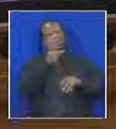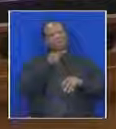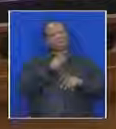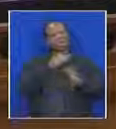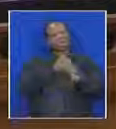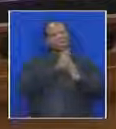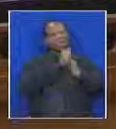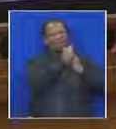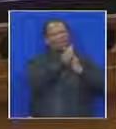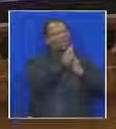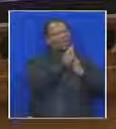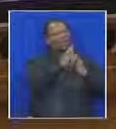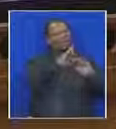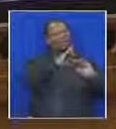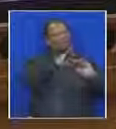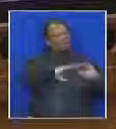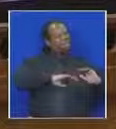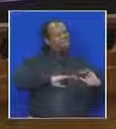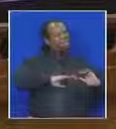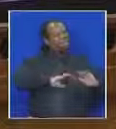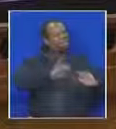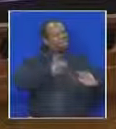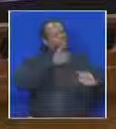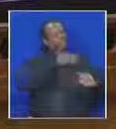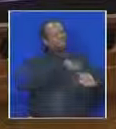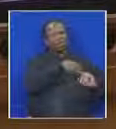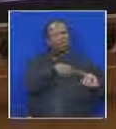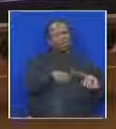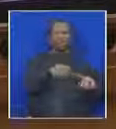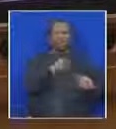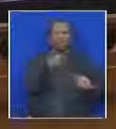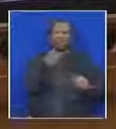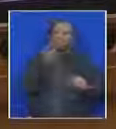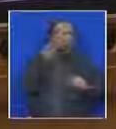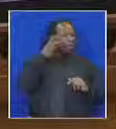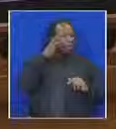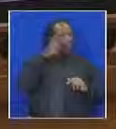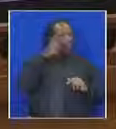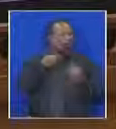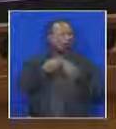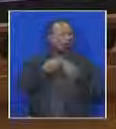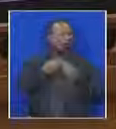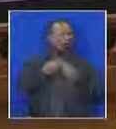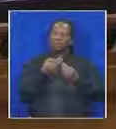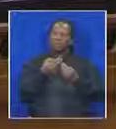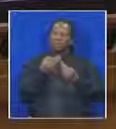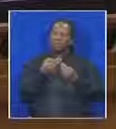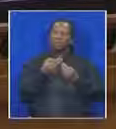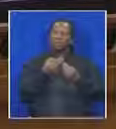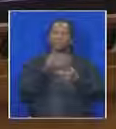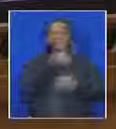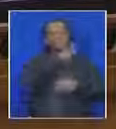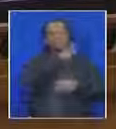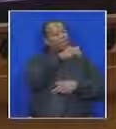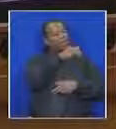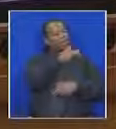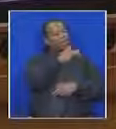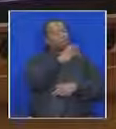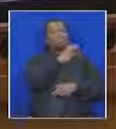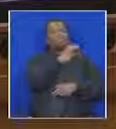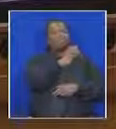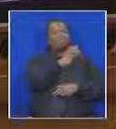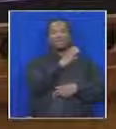president. We also heard from amongst others the mouth of the ANC chief whip